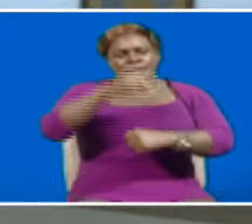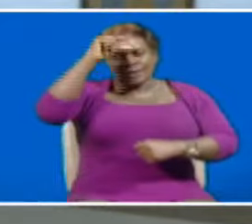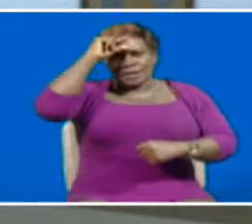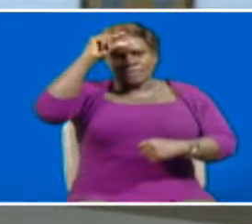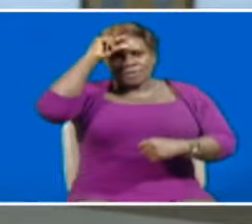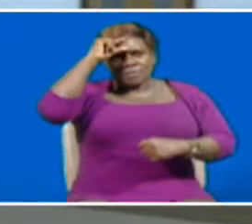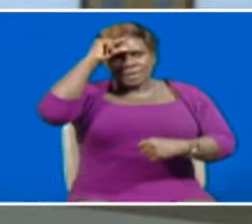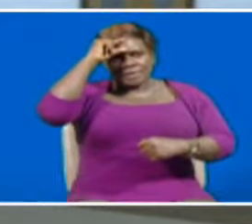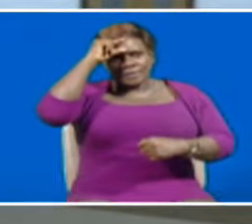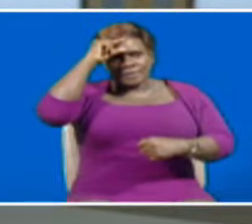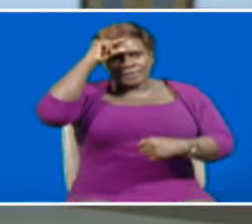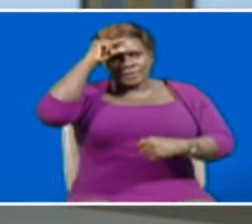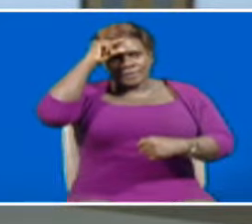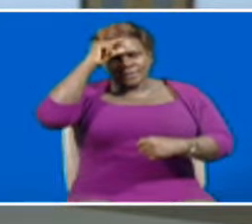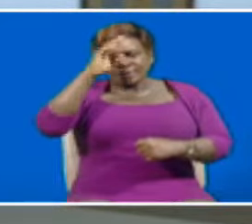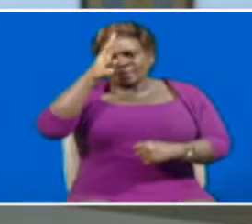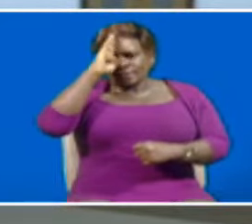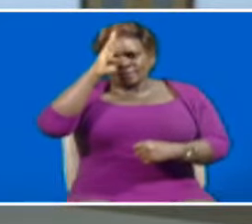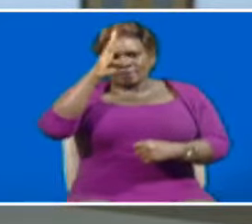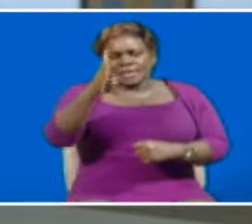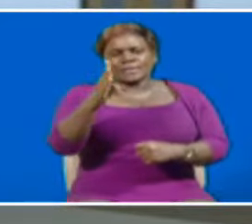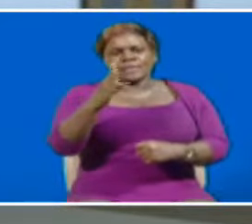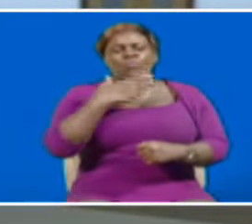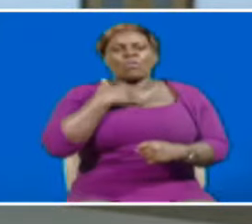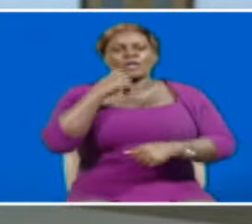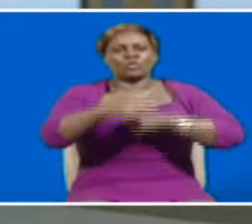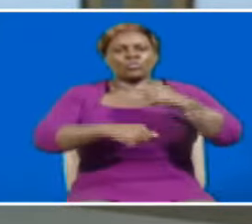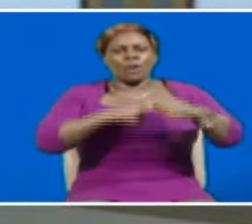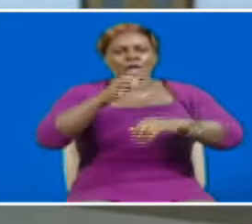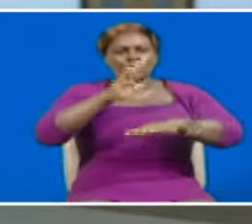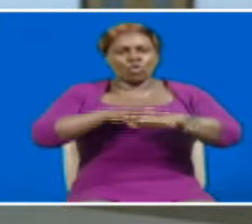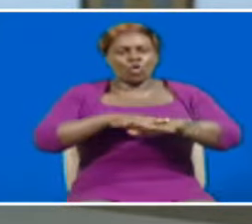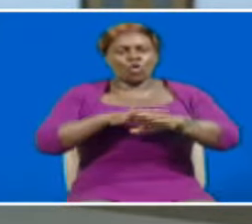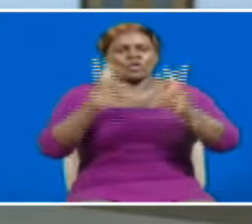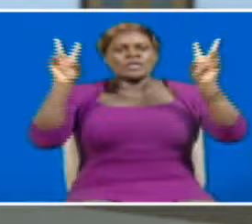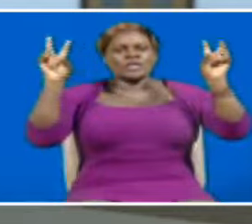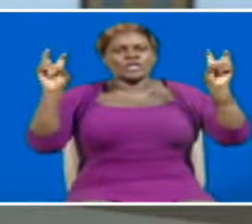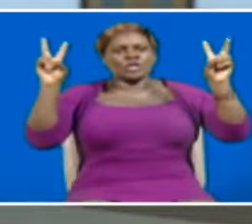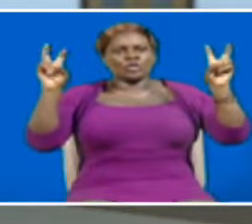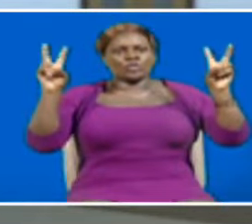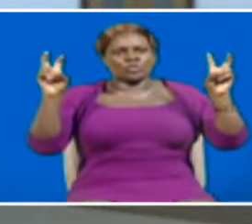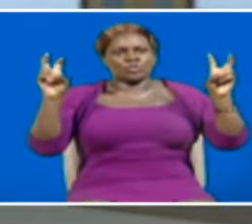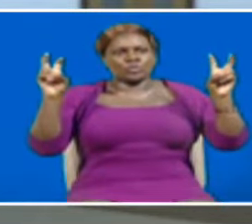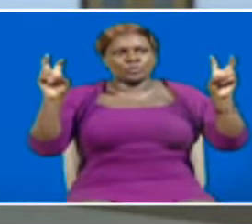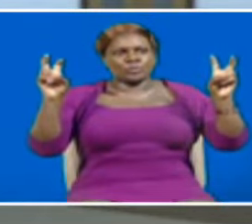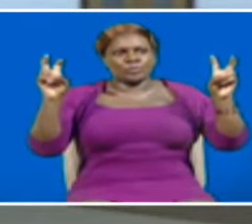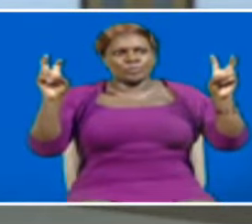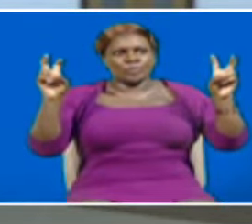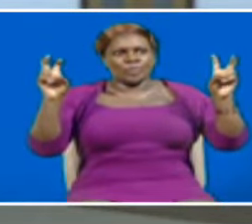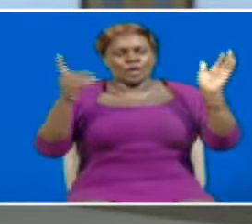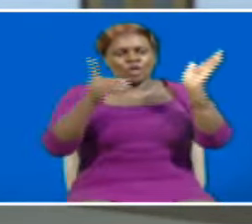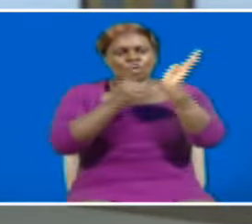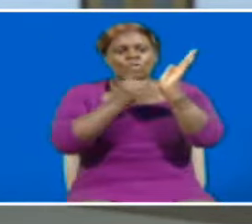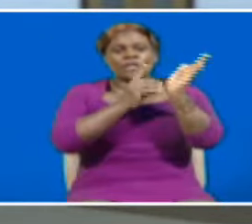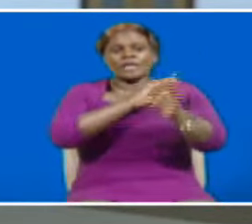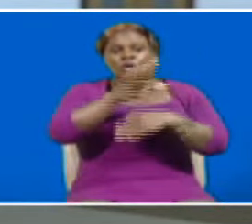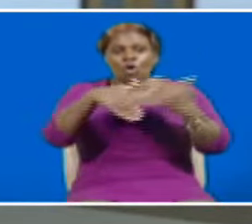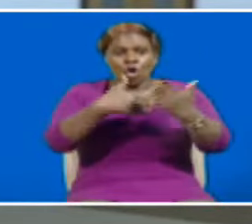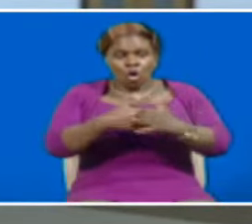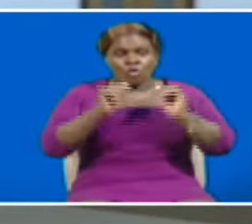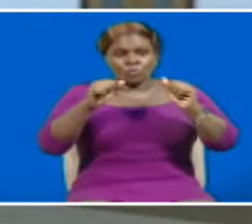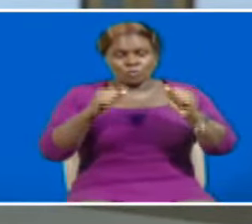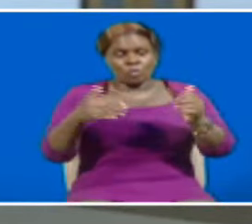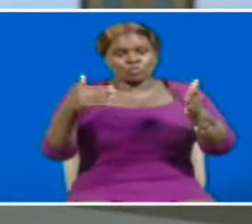government has till Sunday, March 10th, to act upon their grievances. If not, all doctors in the country will down